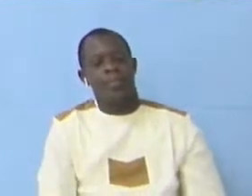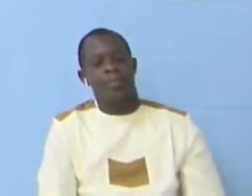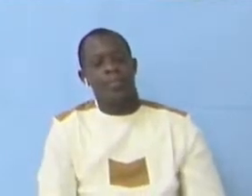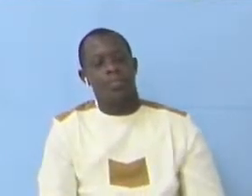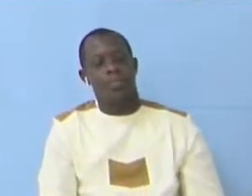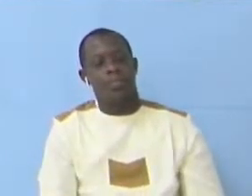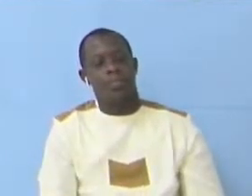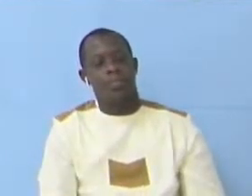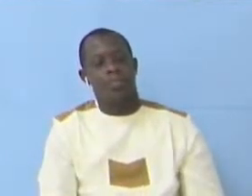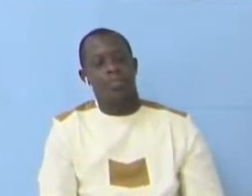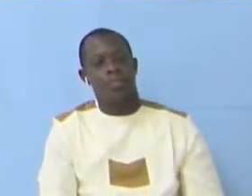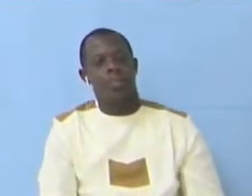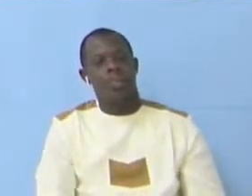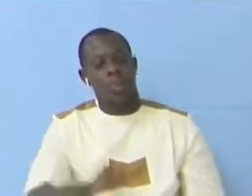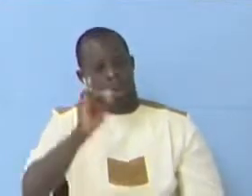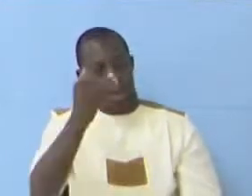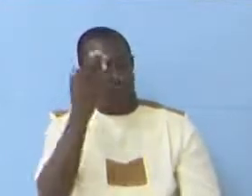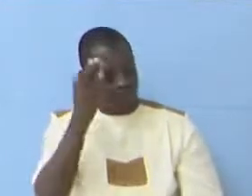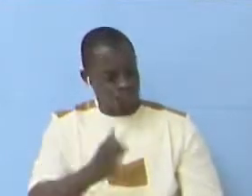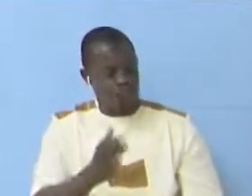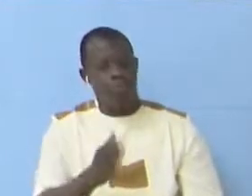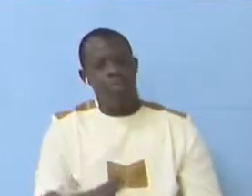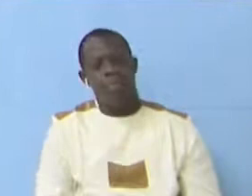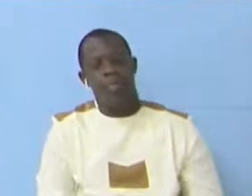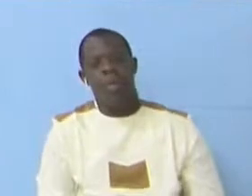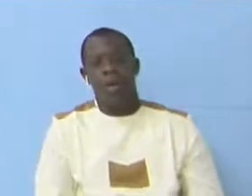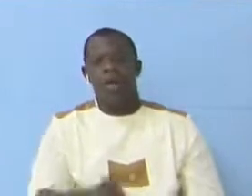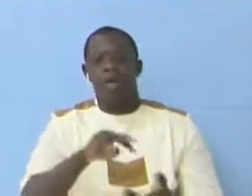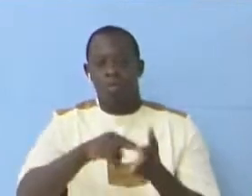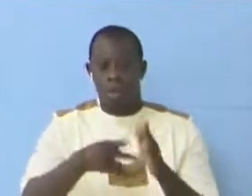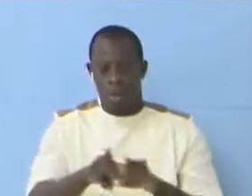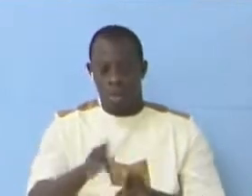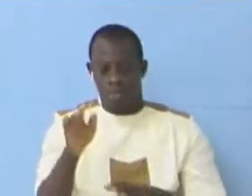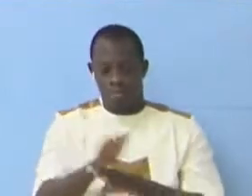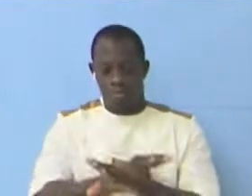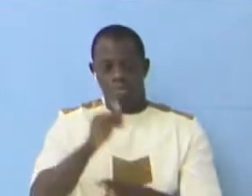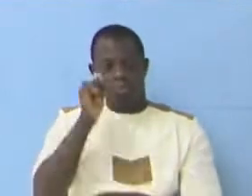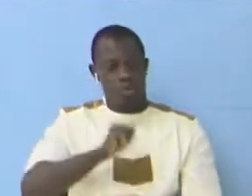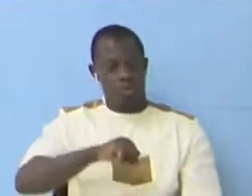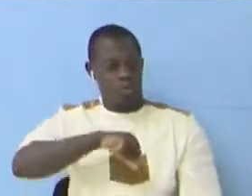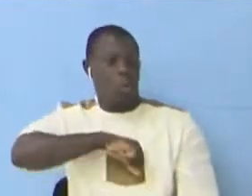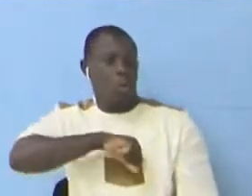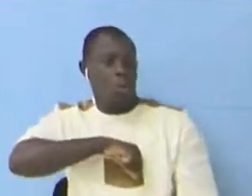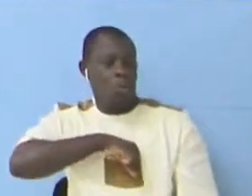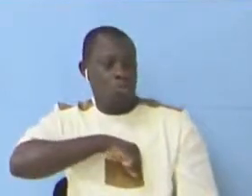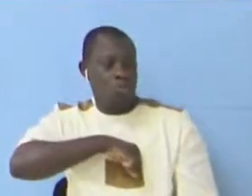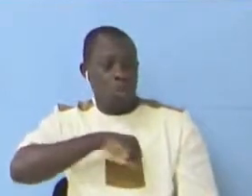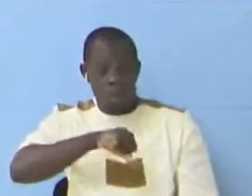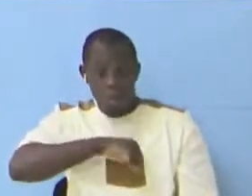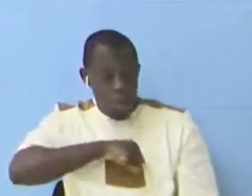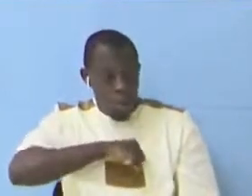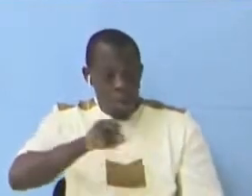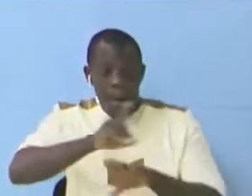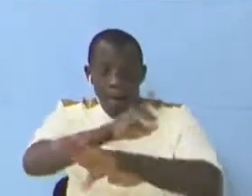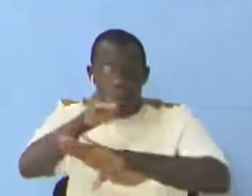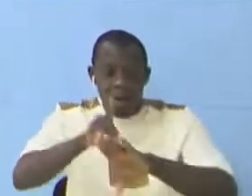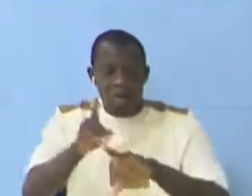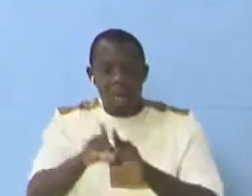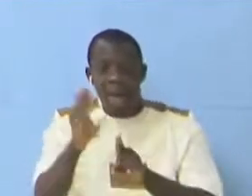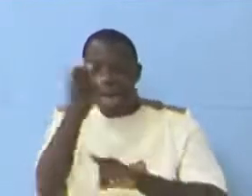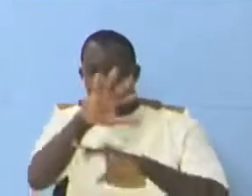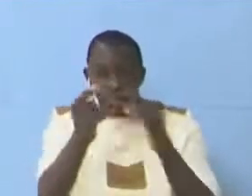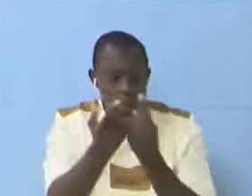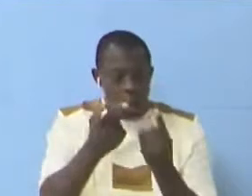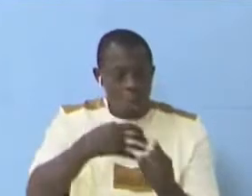pour président bi. That is correct. waaw loolu dëgg la. It was used as his own personal enterprise to get whatever